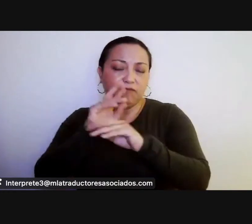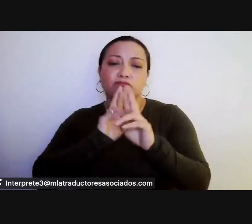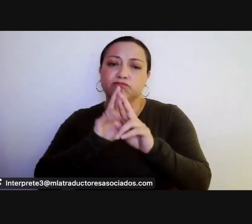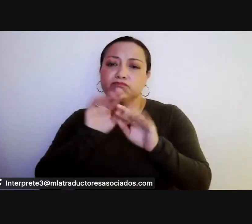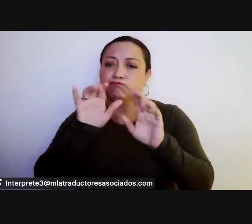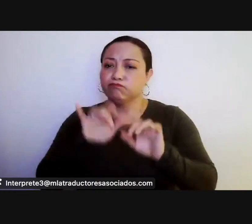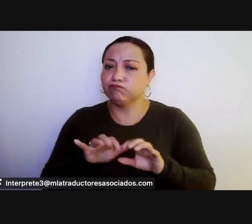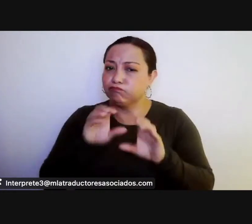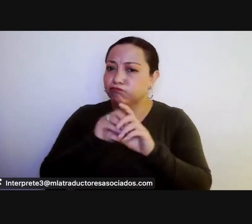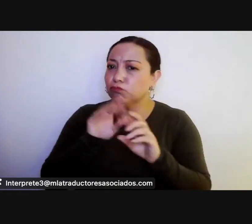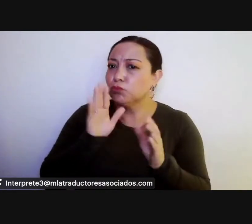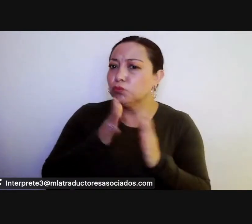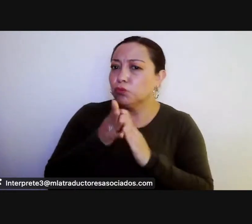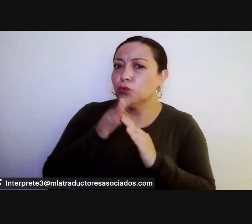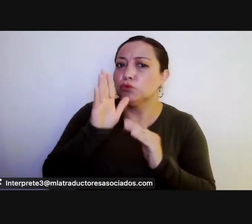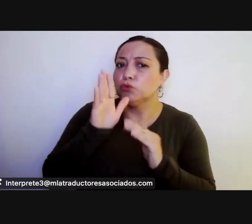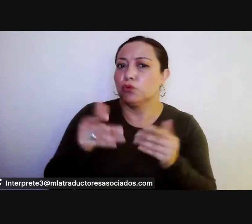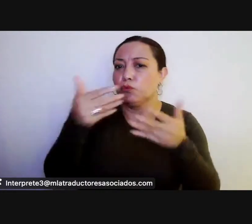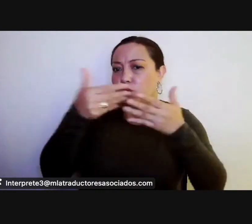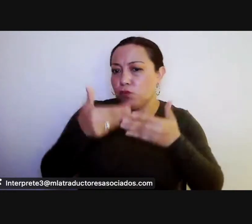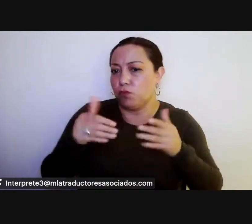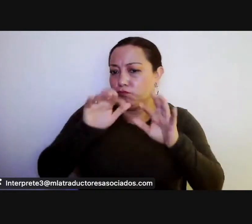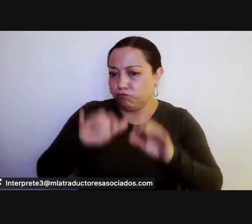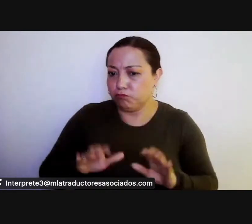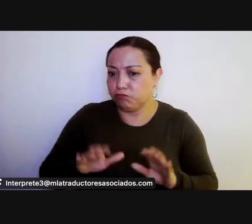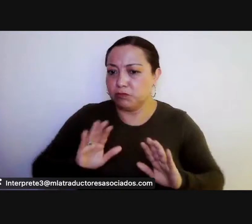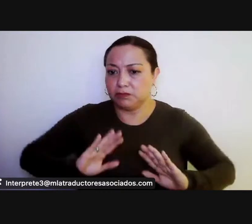platform through by text.